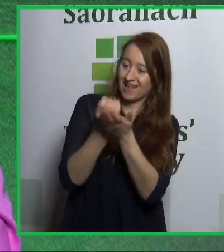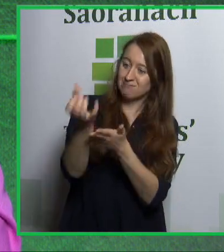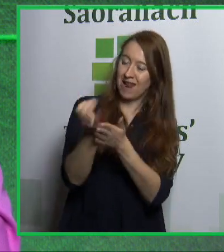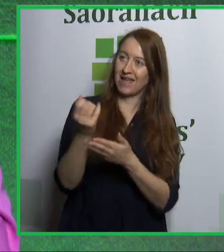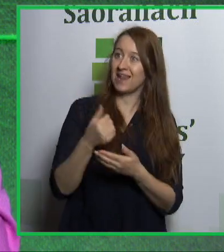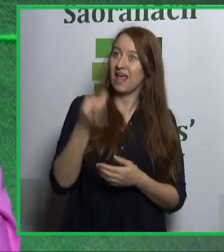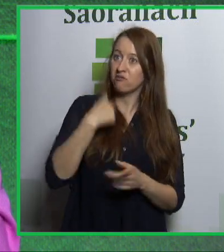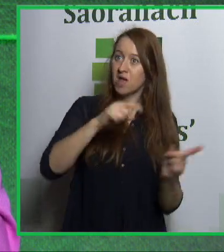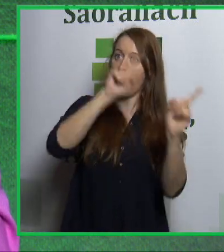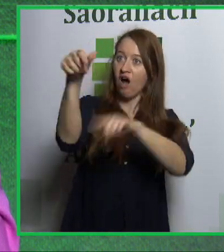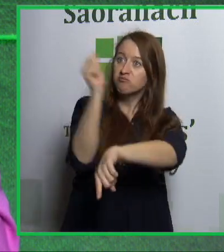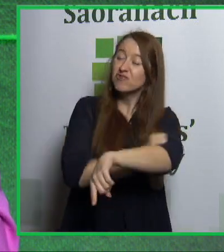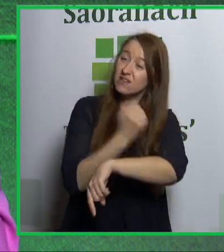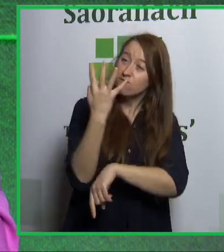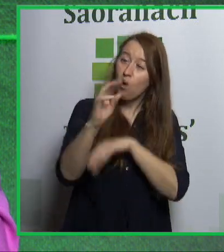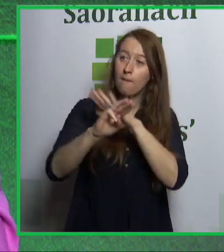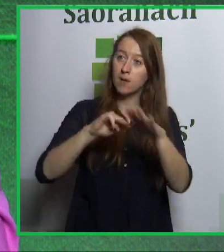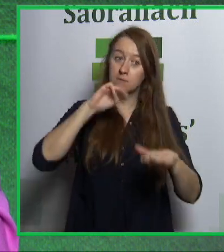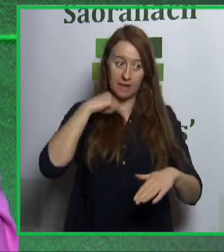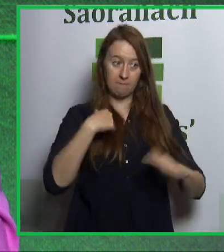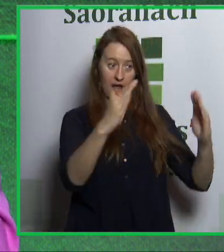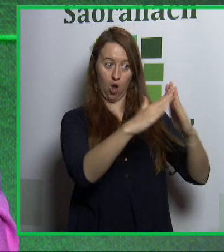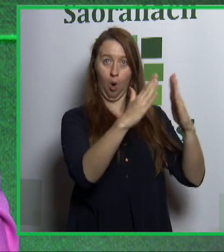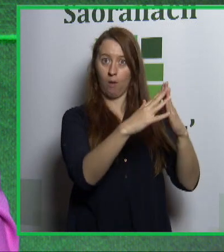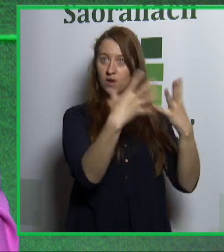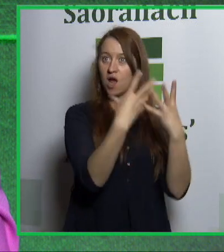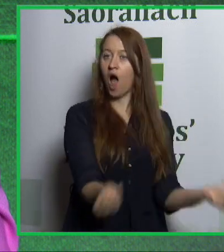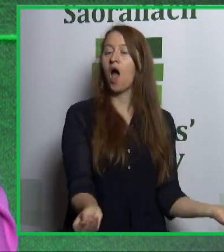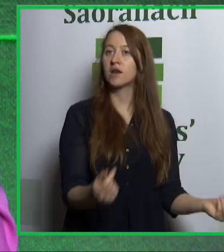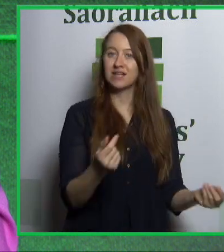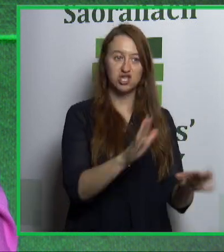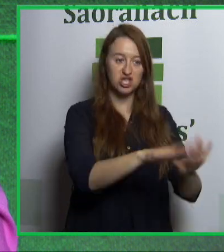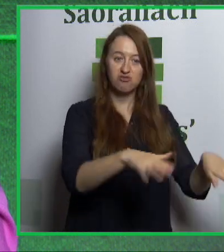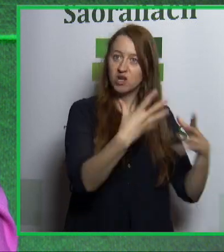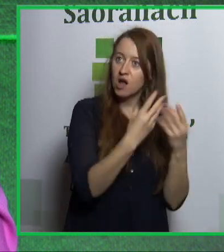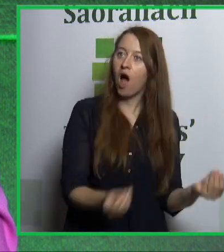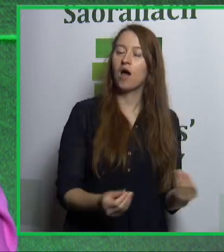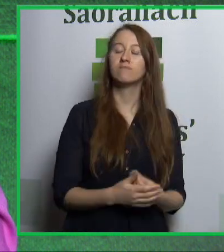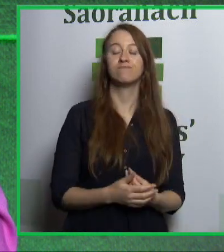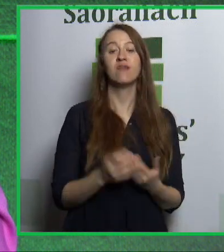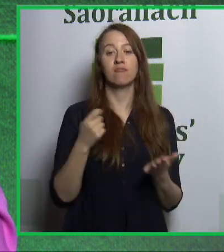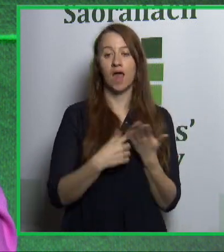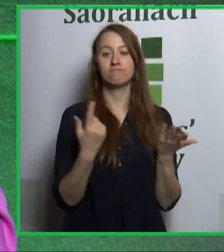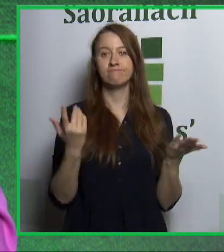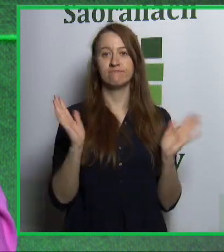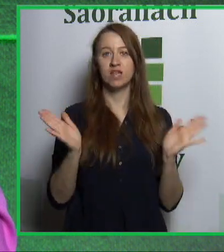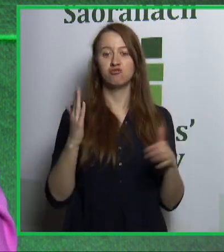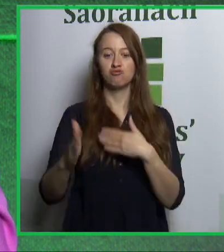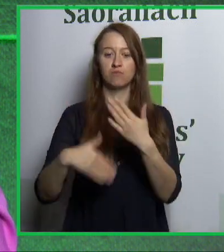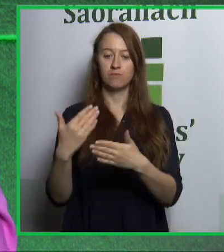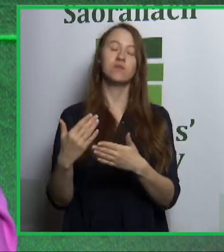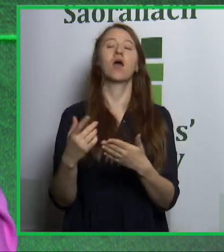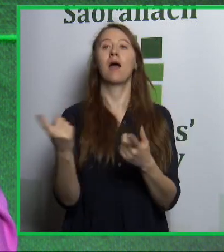forward 4 months later, I left Mountjoy prison with no home, no children. I ended up in